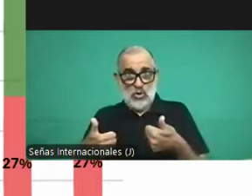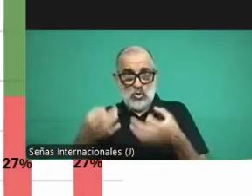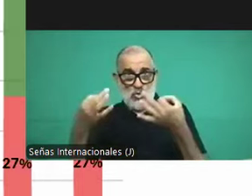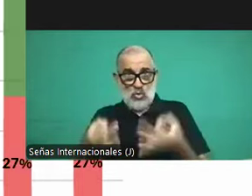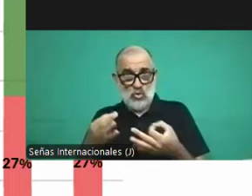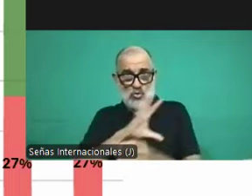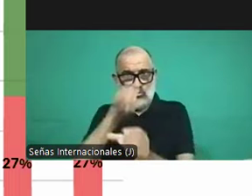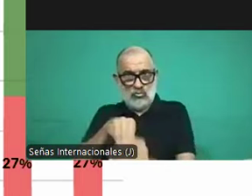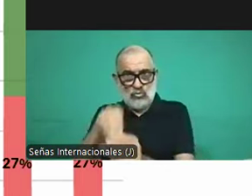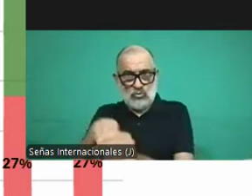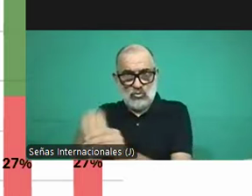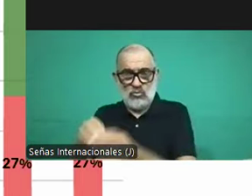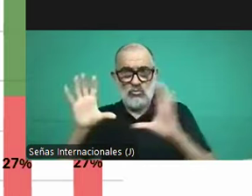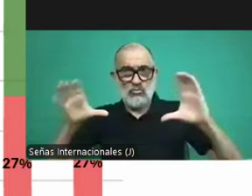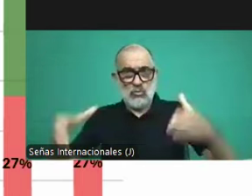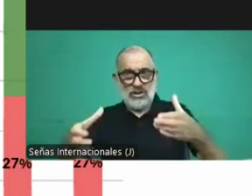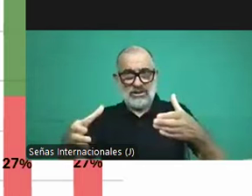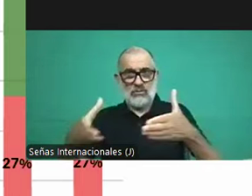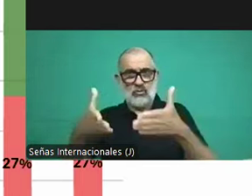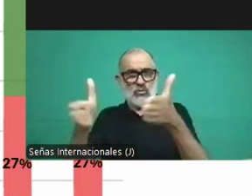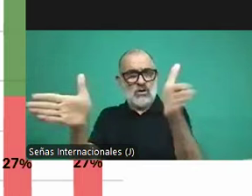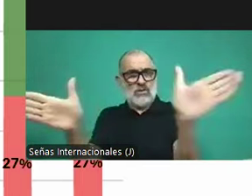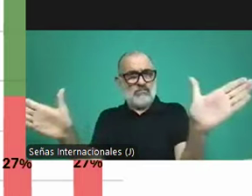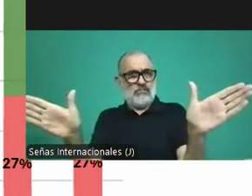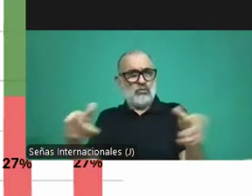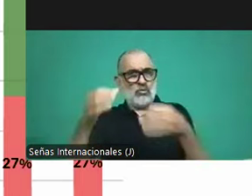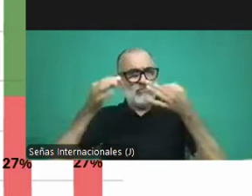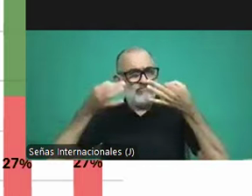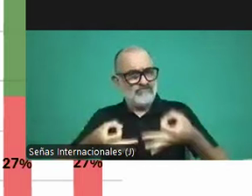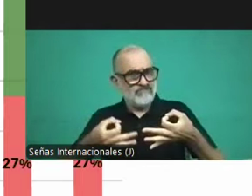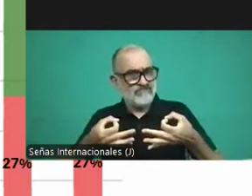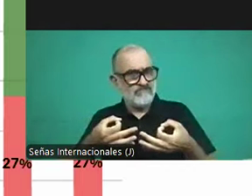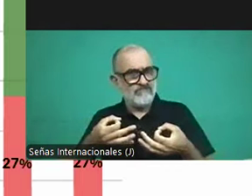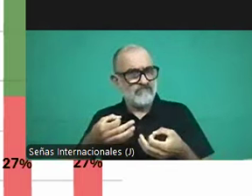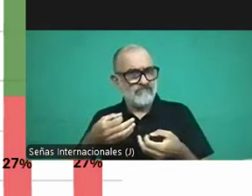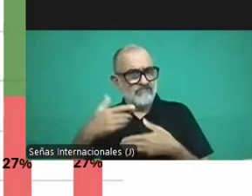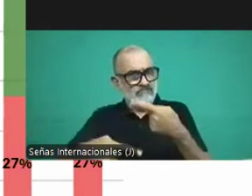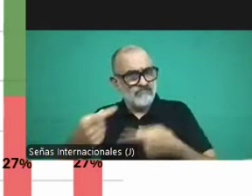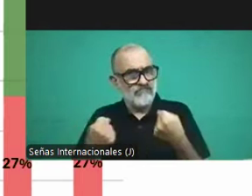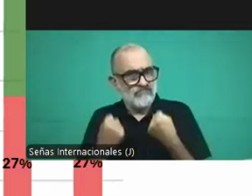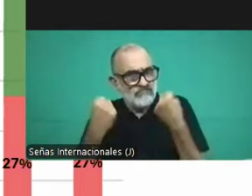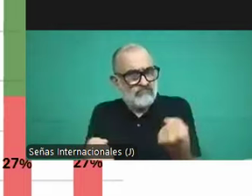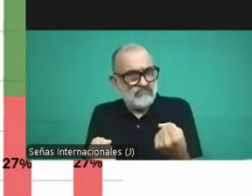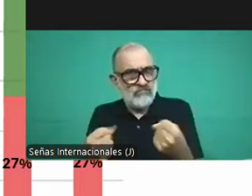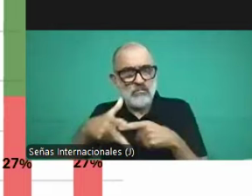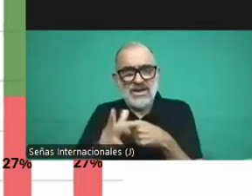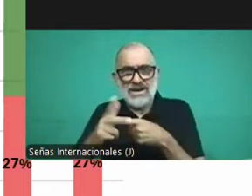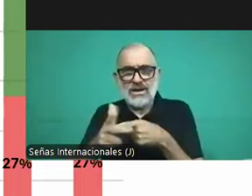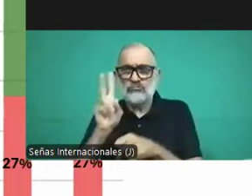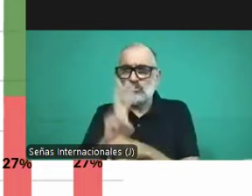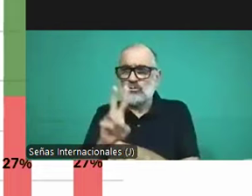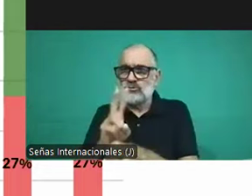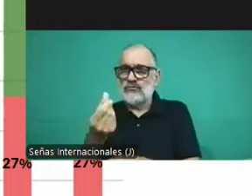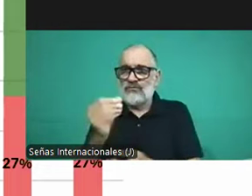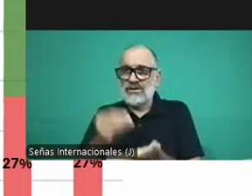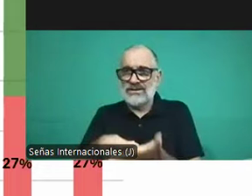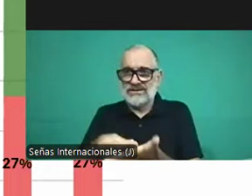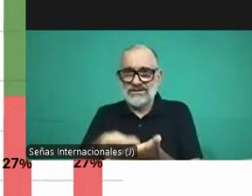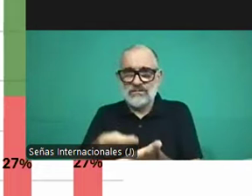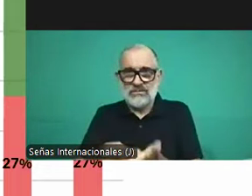new parts, it extended the coverage of PIAs and it reinforced mechanisms in reference to these parts.